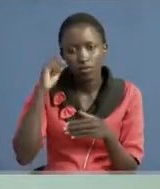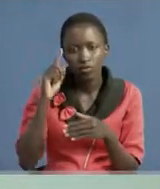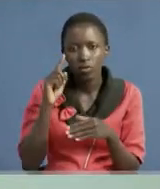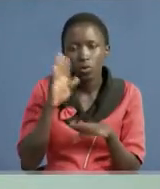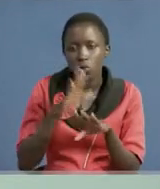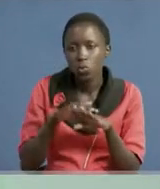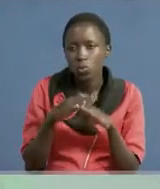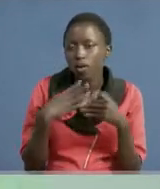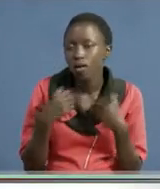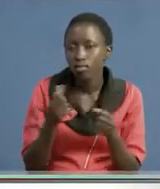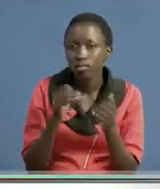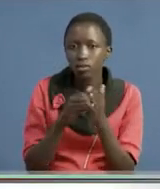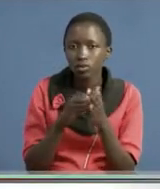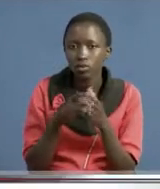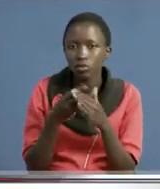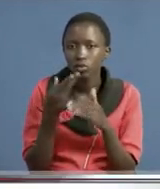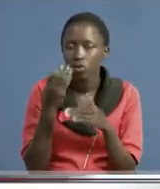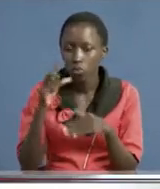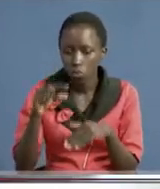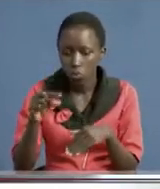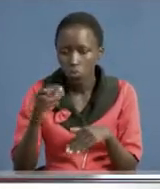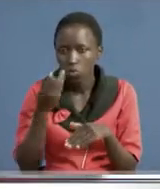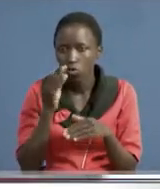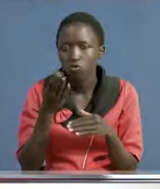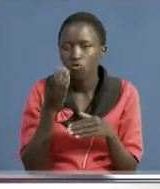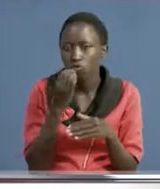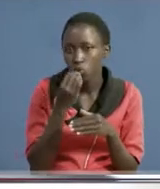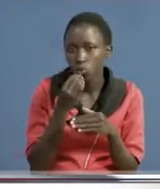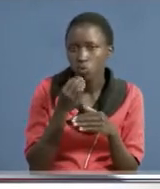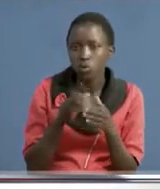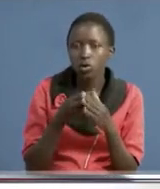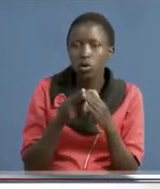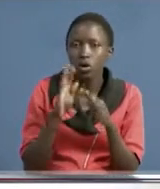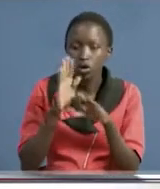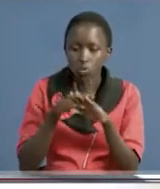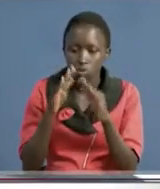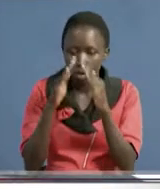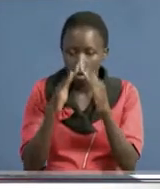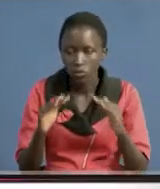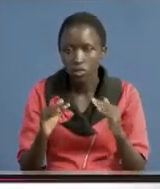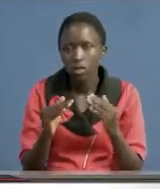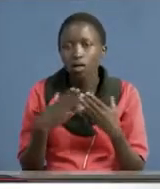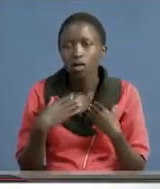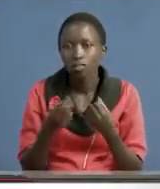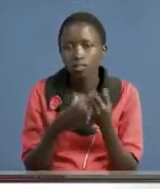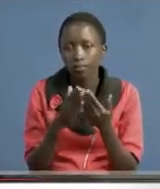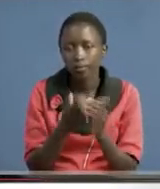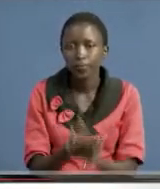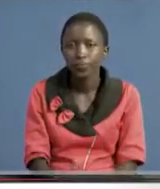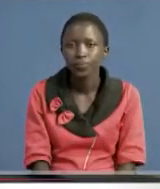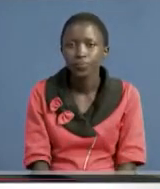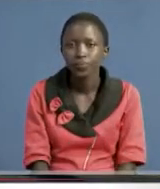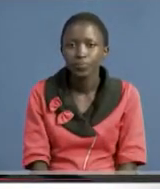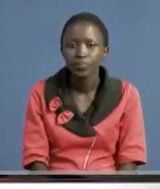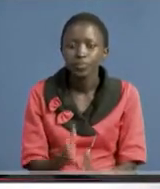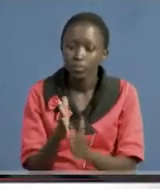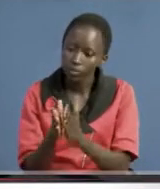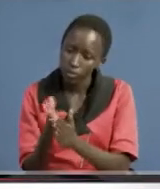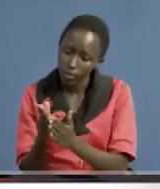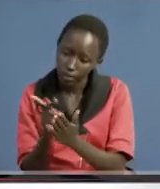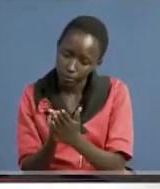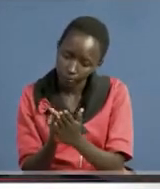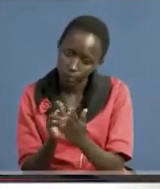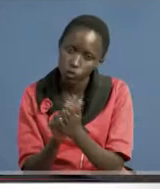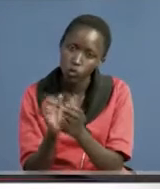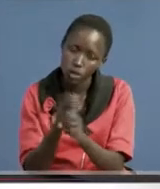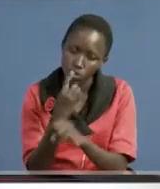health, including sufficient quantities of quality food, good housing, and health care. Strategies have therefore been put in